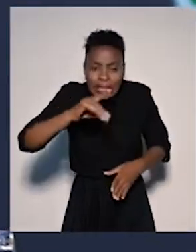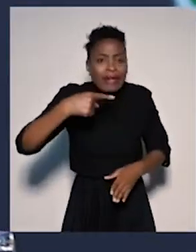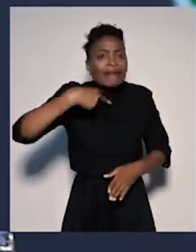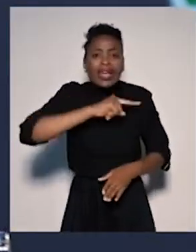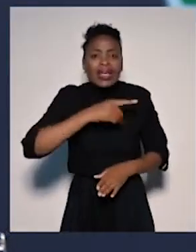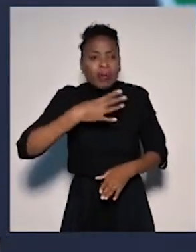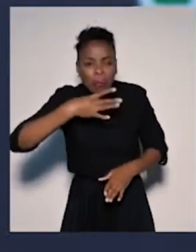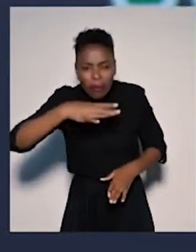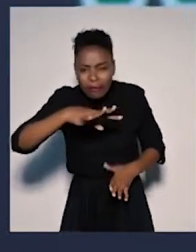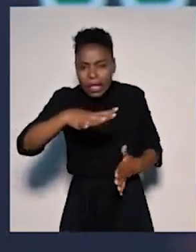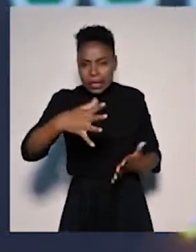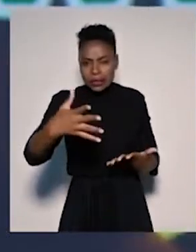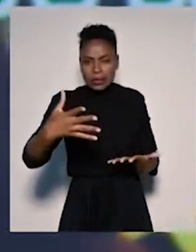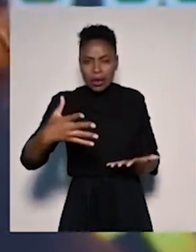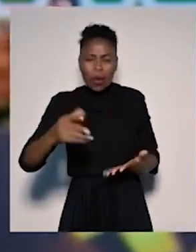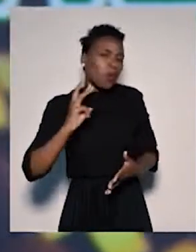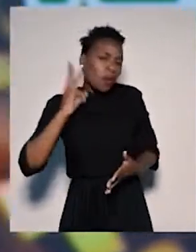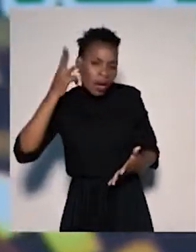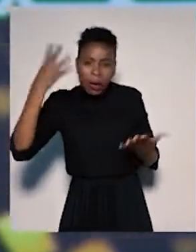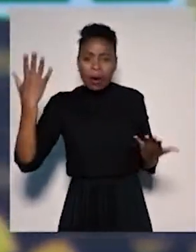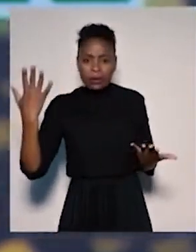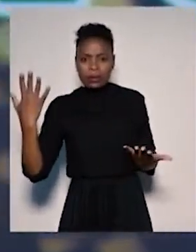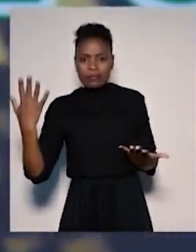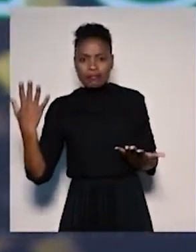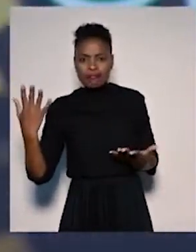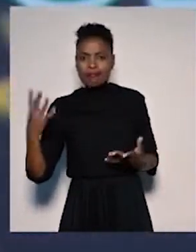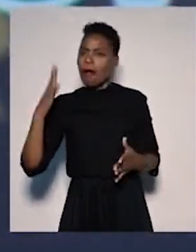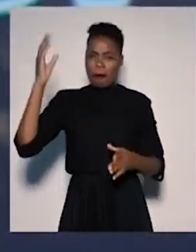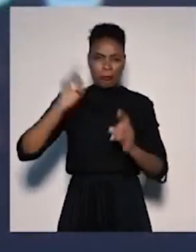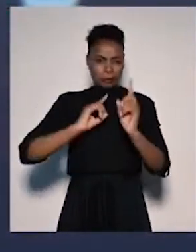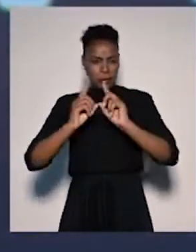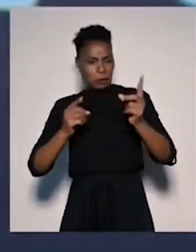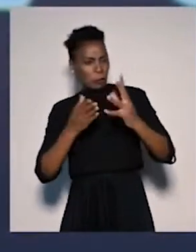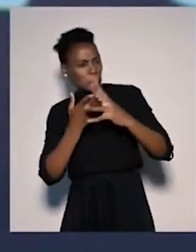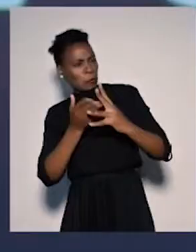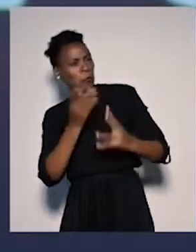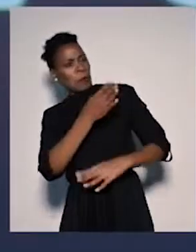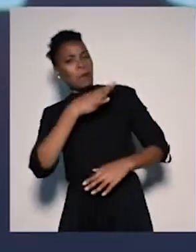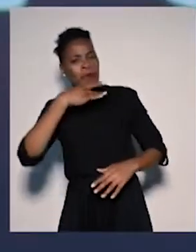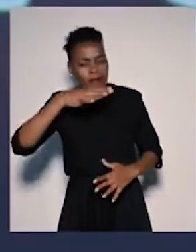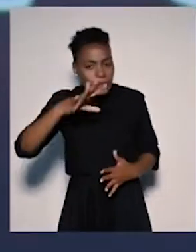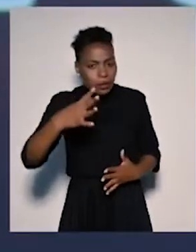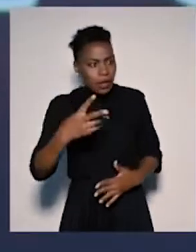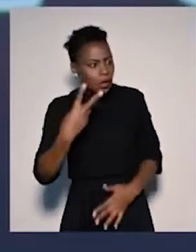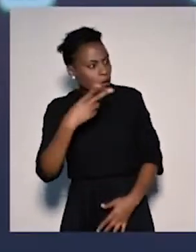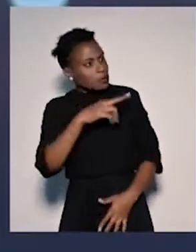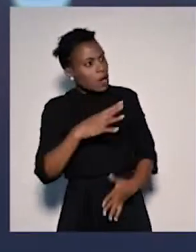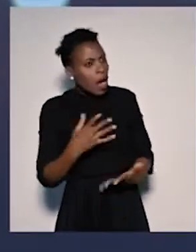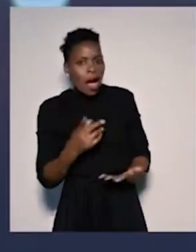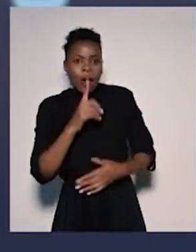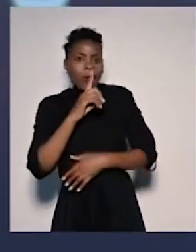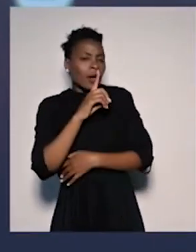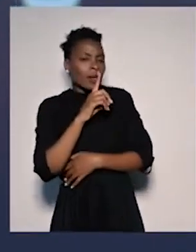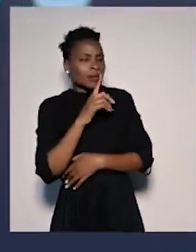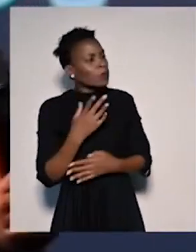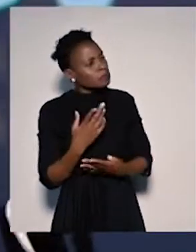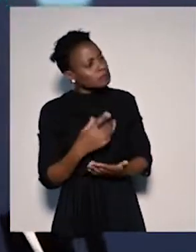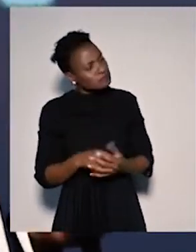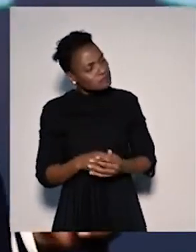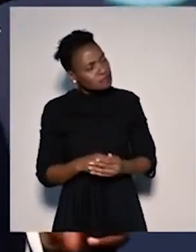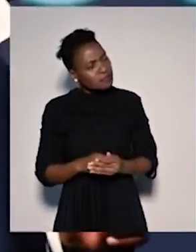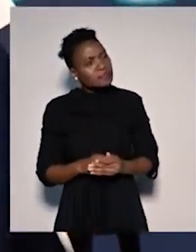That's not God's will. That's not God's way. God never says God speak to you through prophets. Look at your neighbor and say, how tutsi so, Gabon.